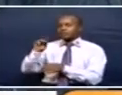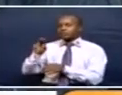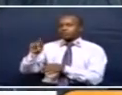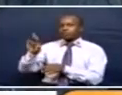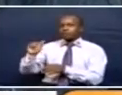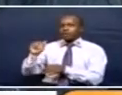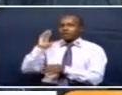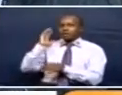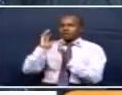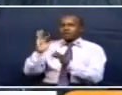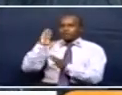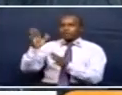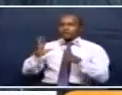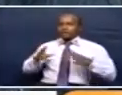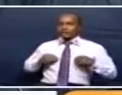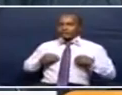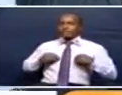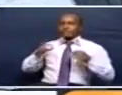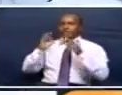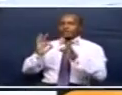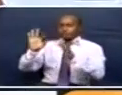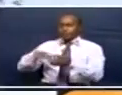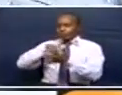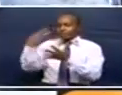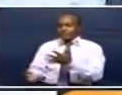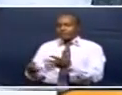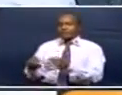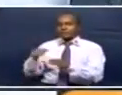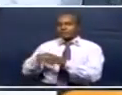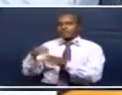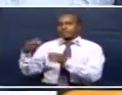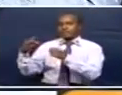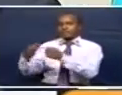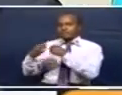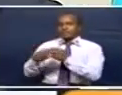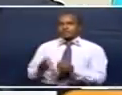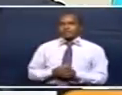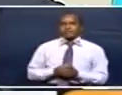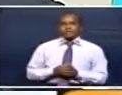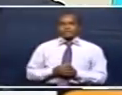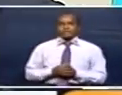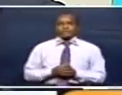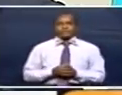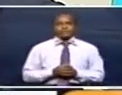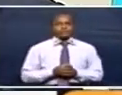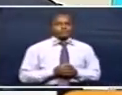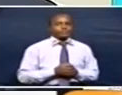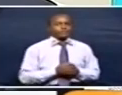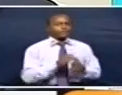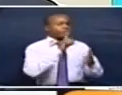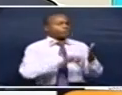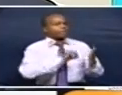will concede defeat if you're defeated on August 8th. Will you concede?" I mean, what choice do you